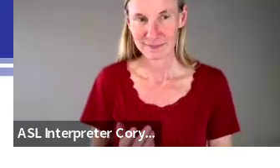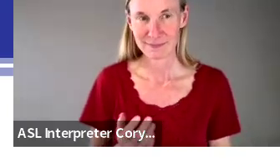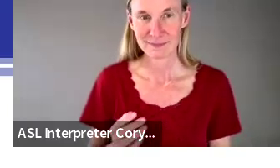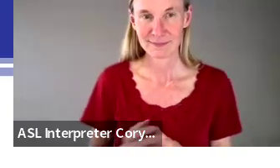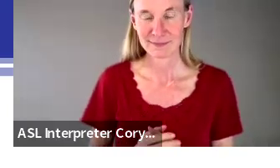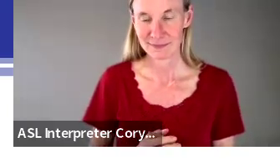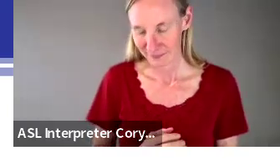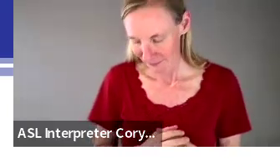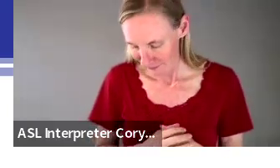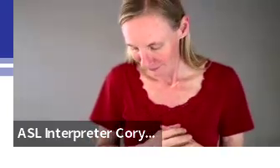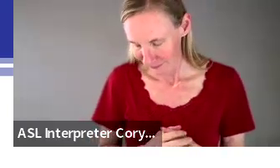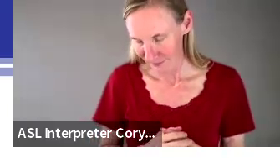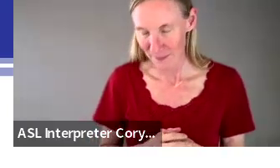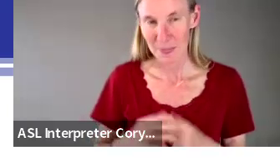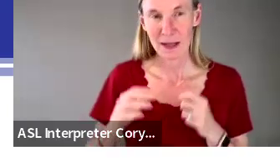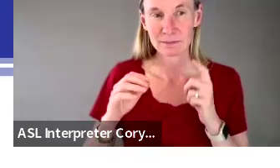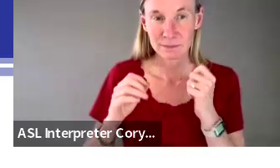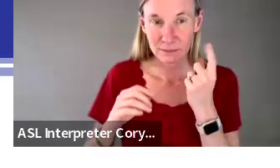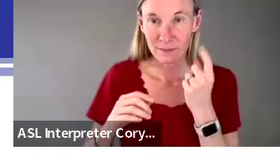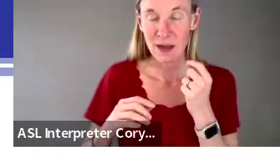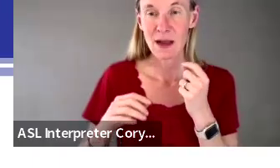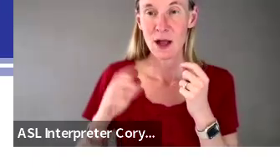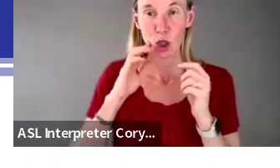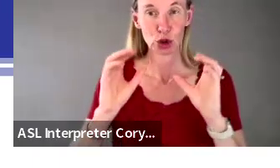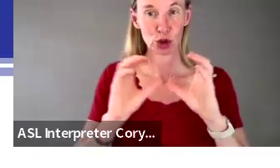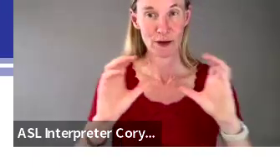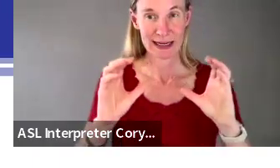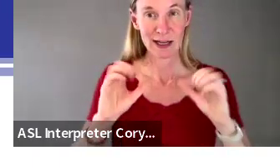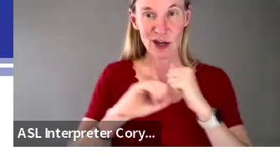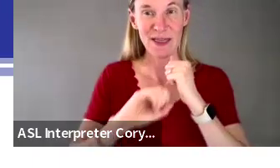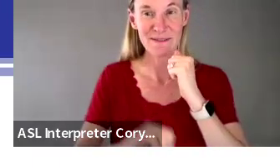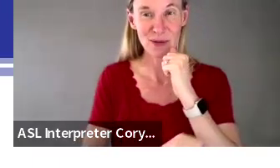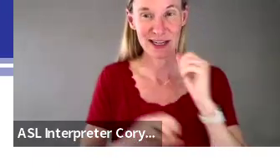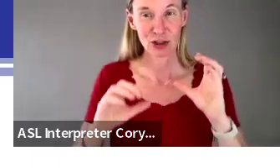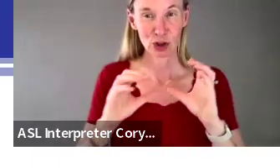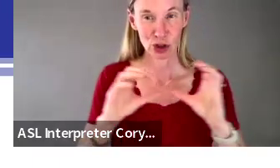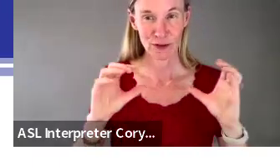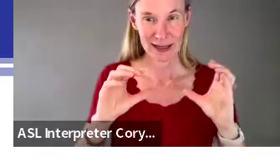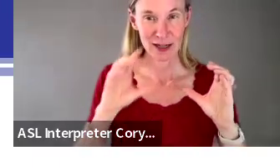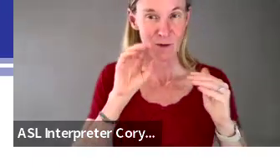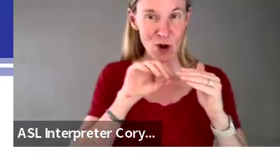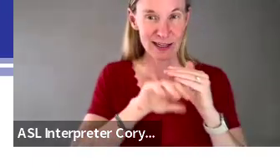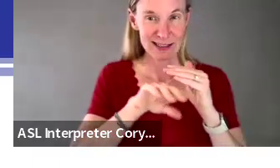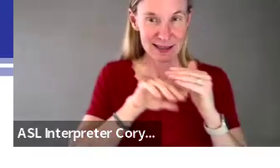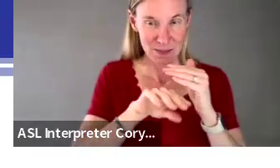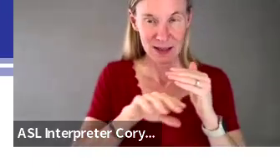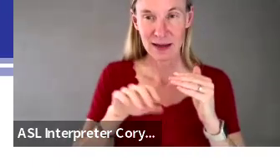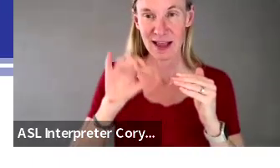The foundational accessibility certification, the certification that shows